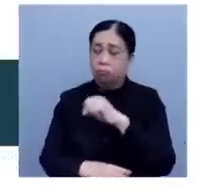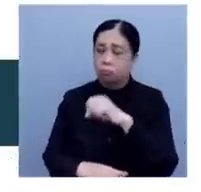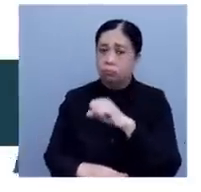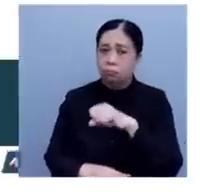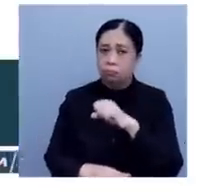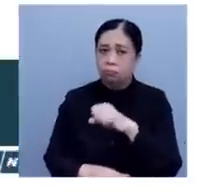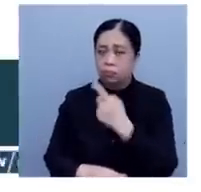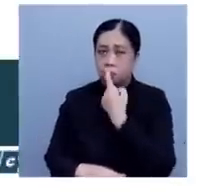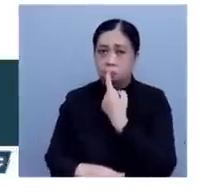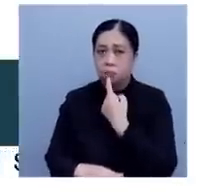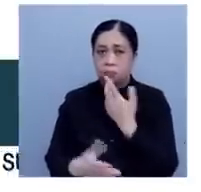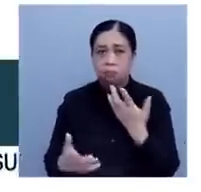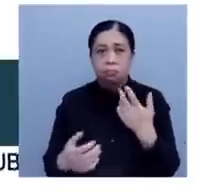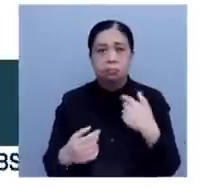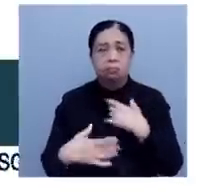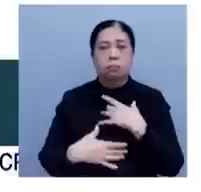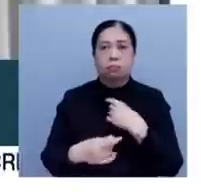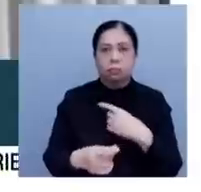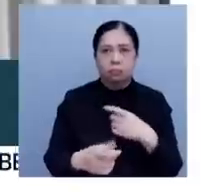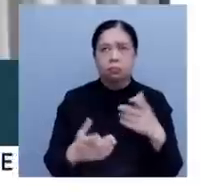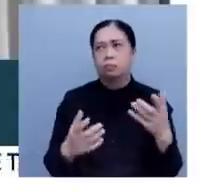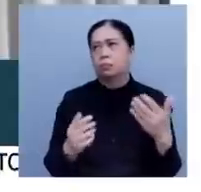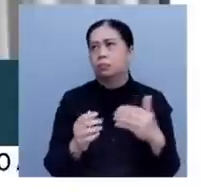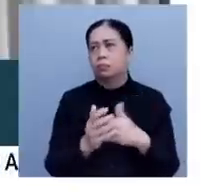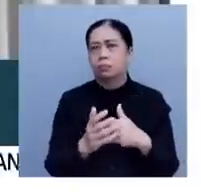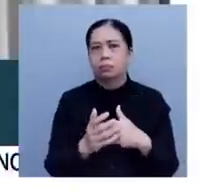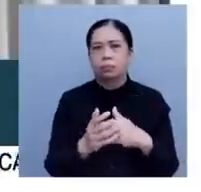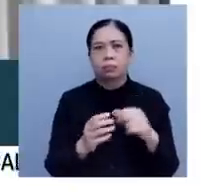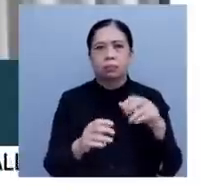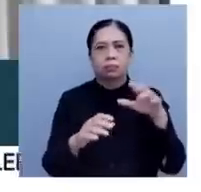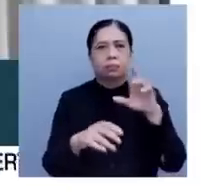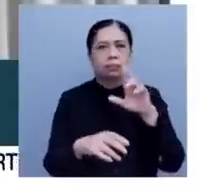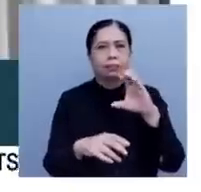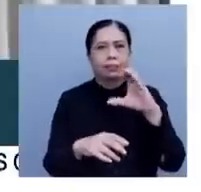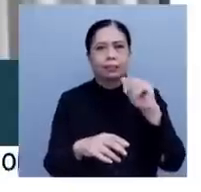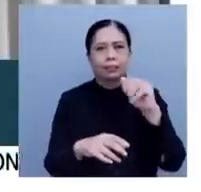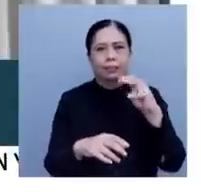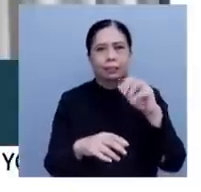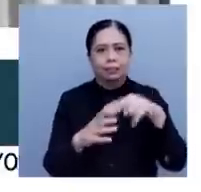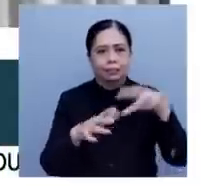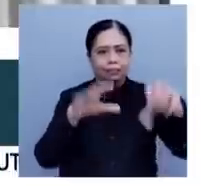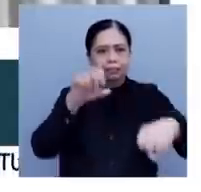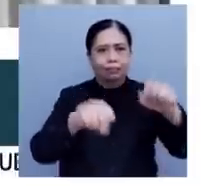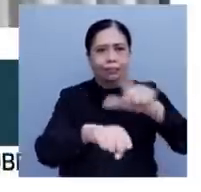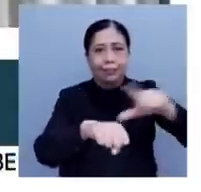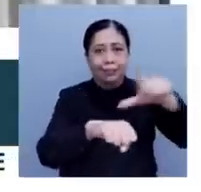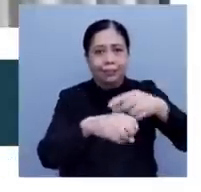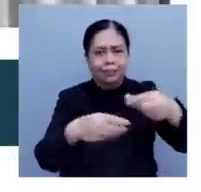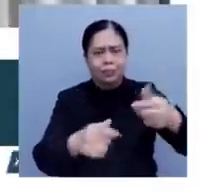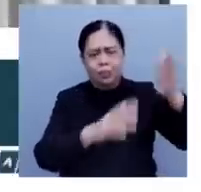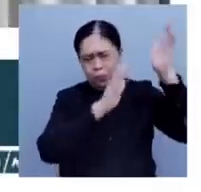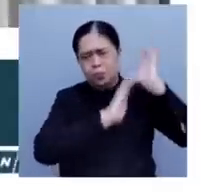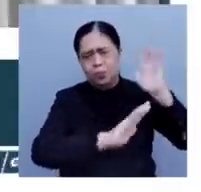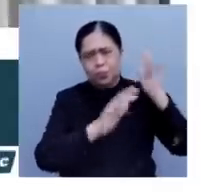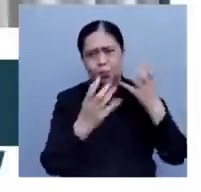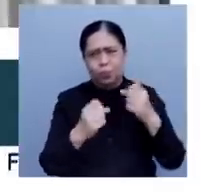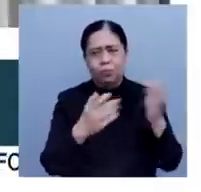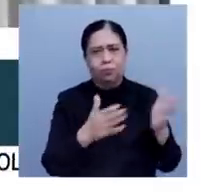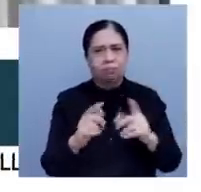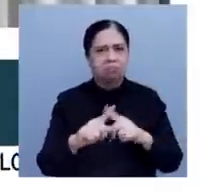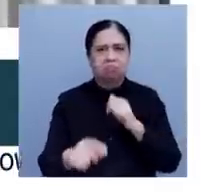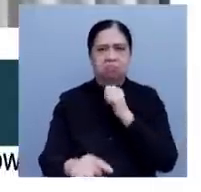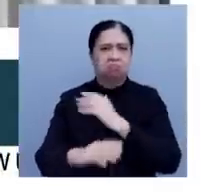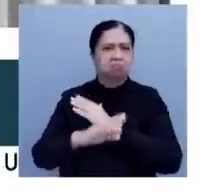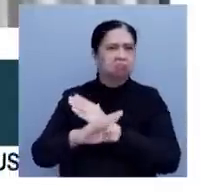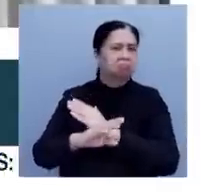say? The interest in the reclamation project started a long way ago, but I refused